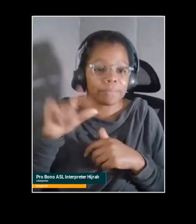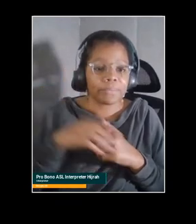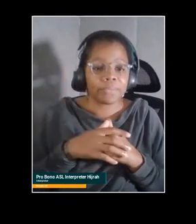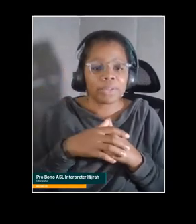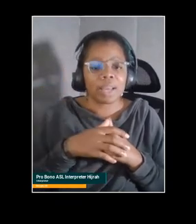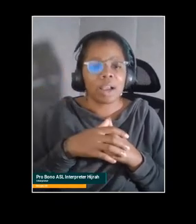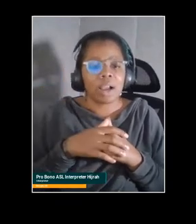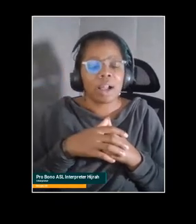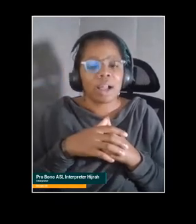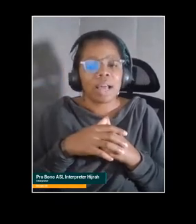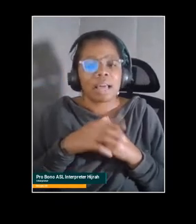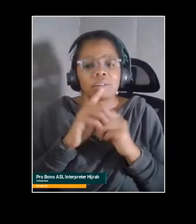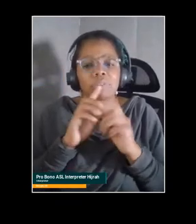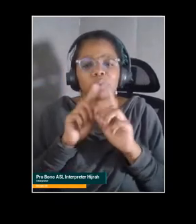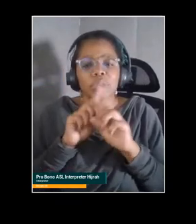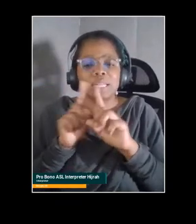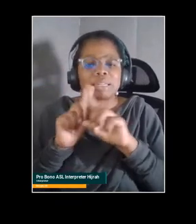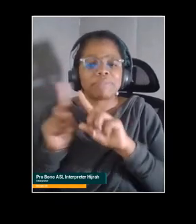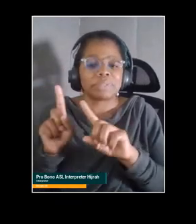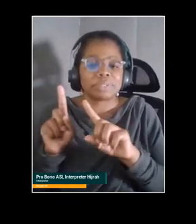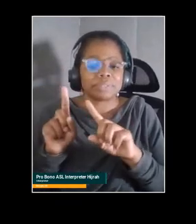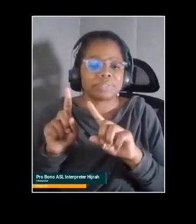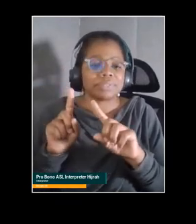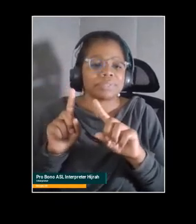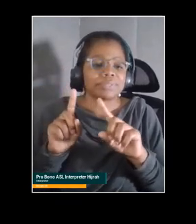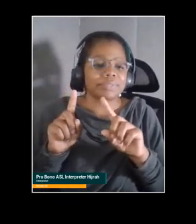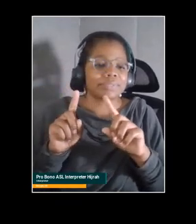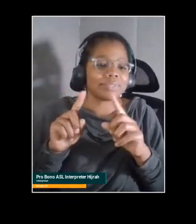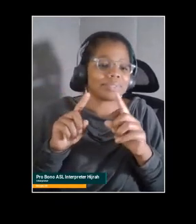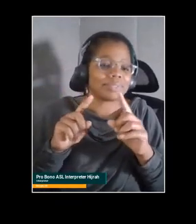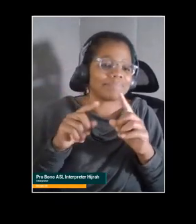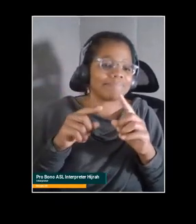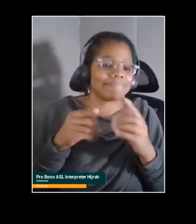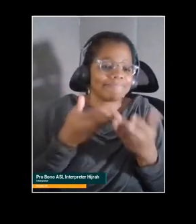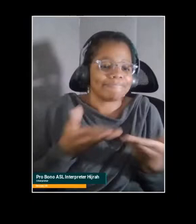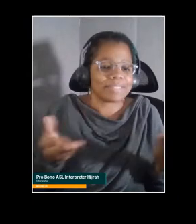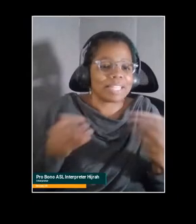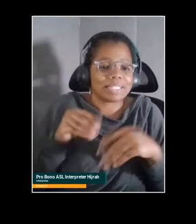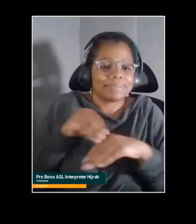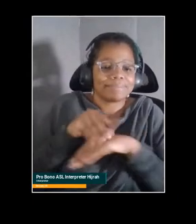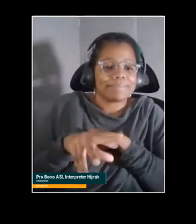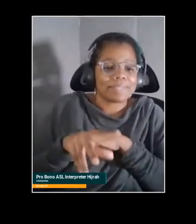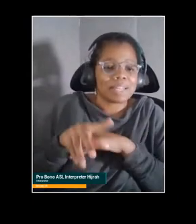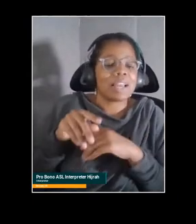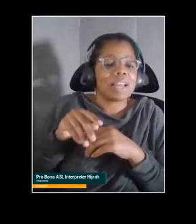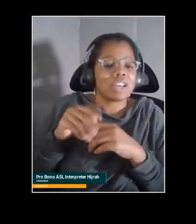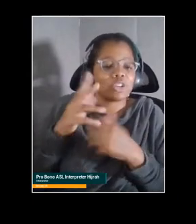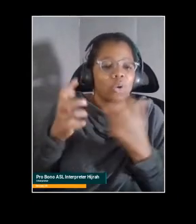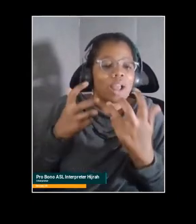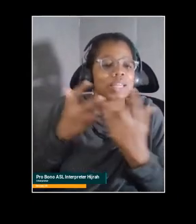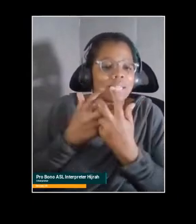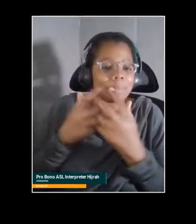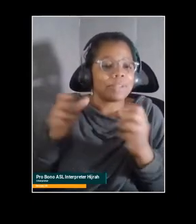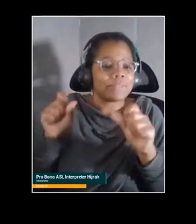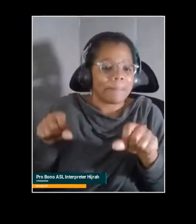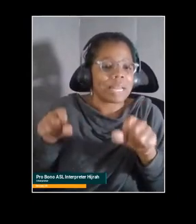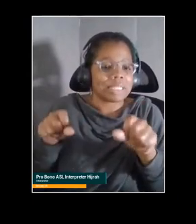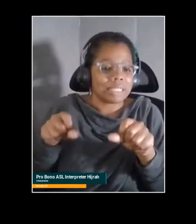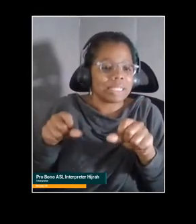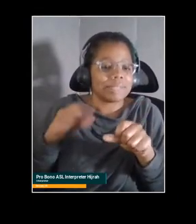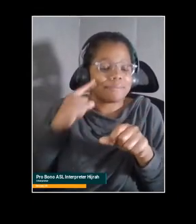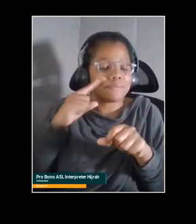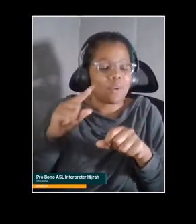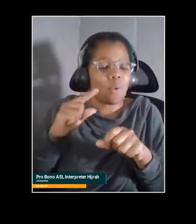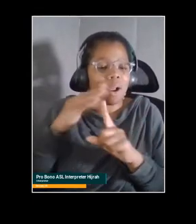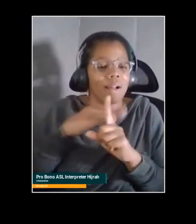of the different forces on adaptive capacity to climate change